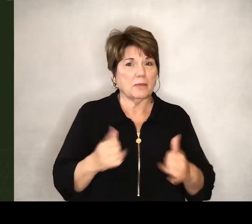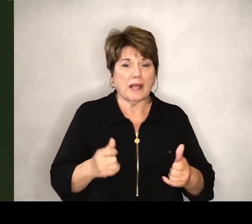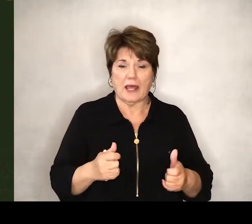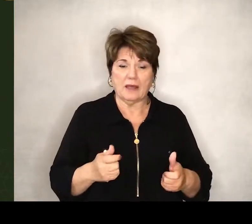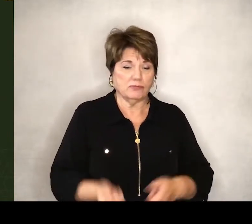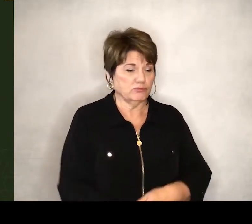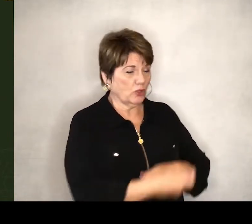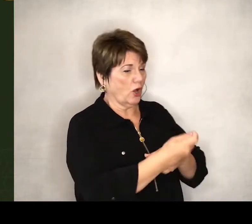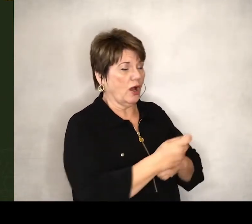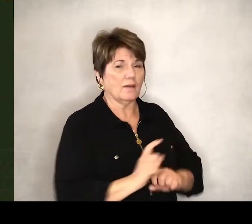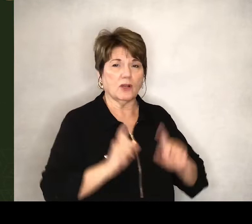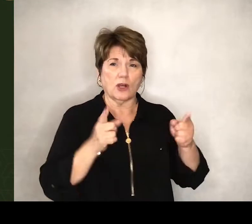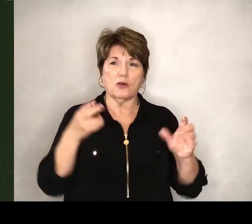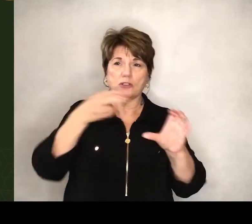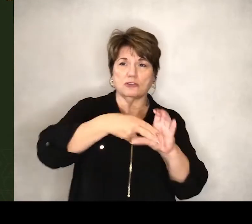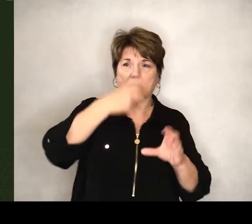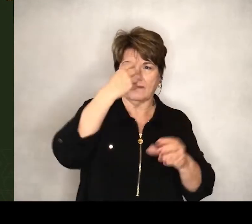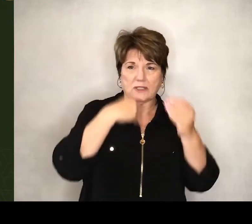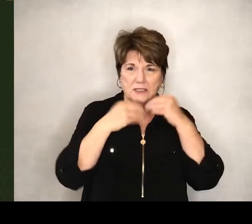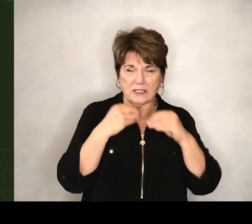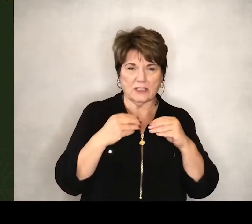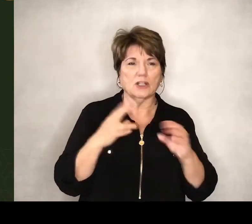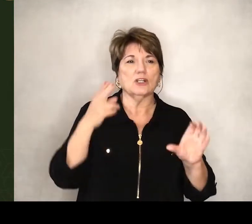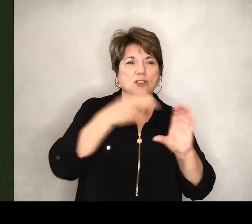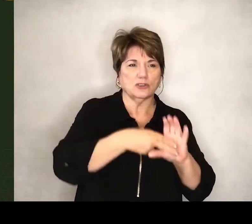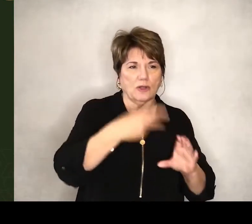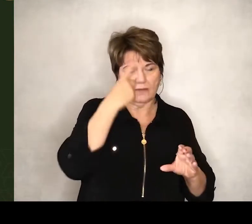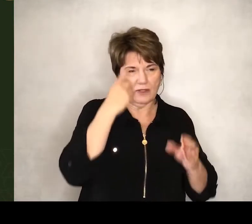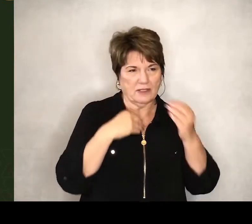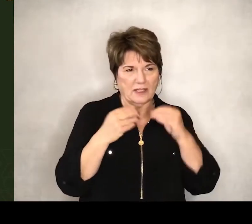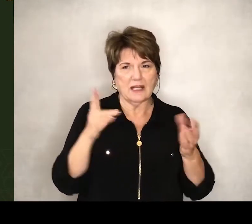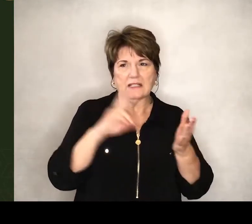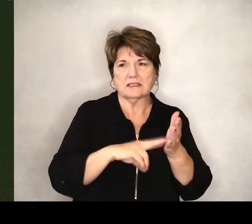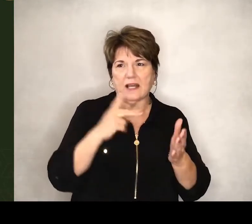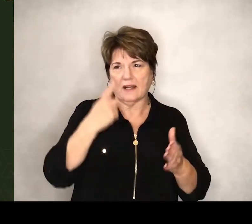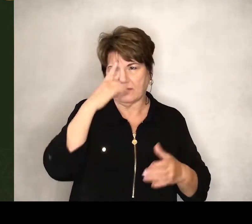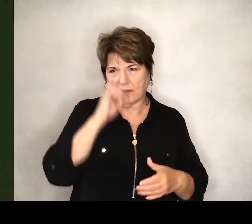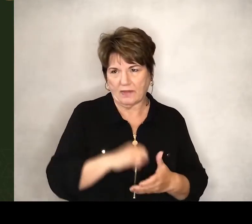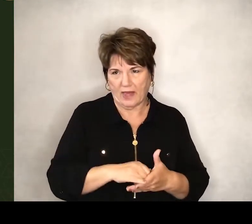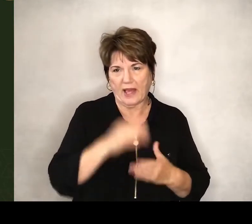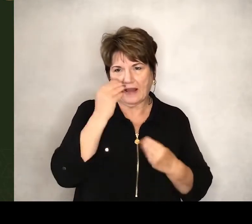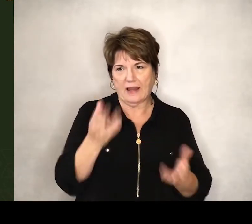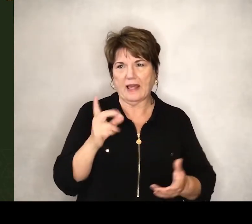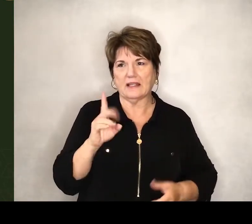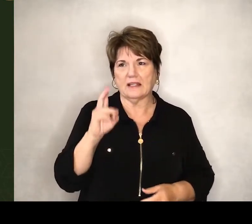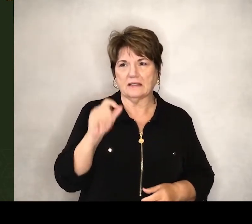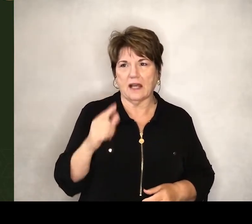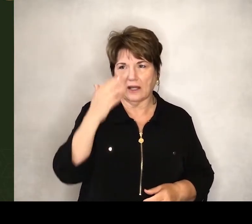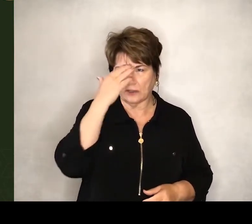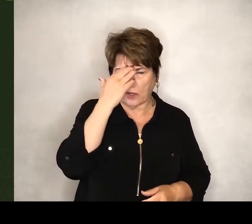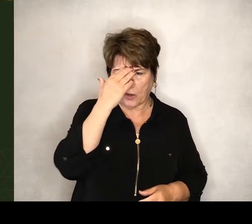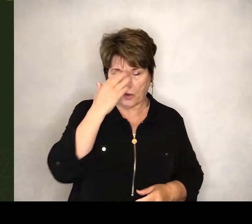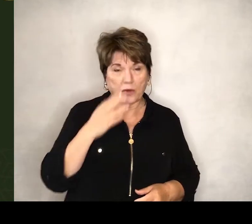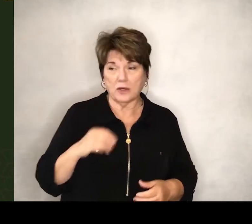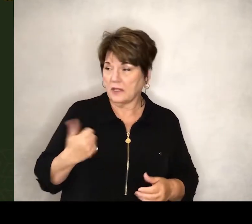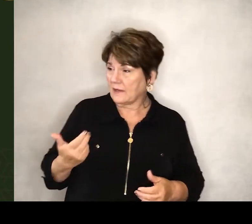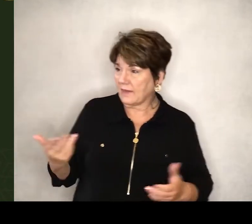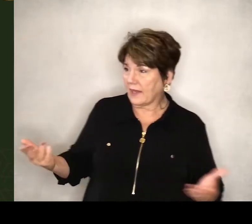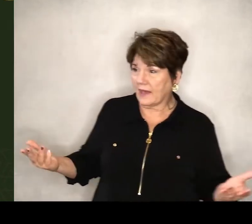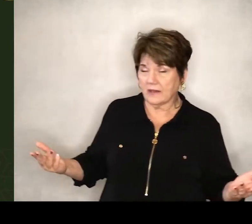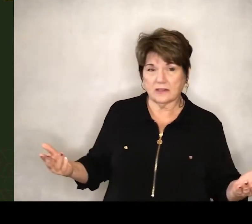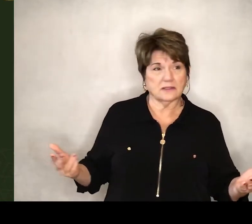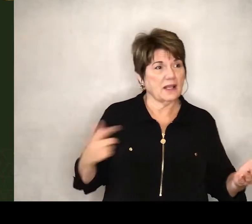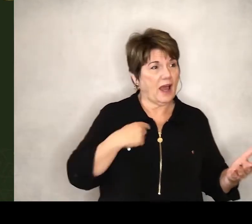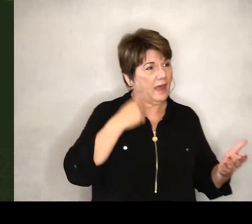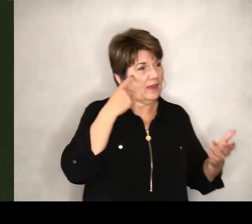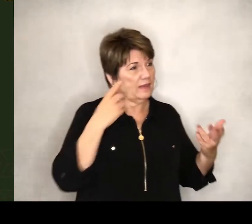if you want to just go and join them for the dinner, go join them for the dinner. You just need to sign up for that. Let Doug know what's going on. Is there anything else we need to know about in the life of the church?